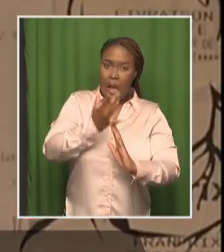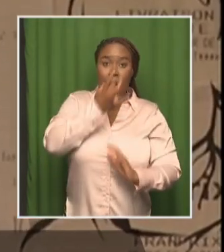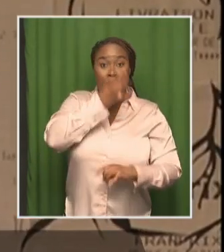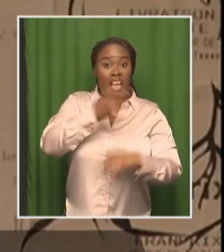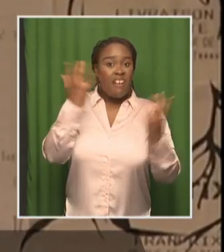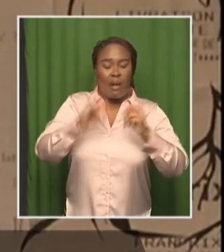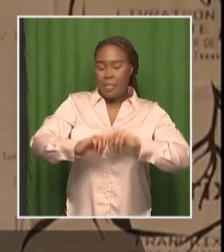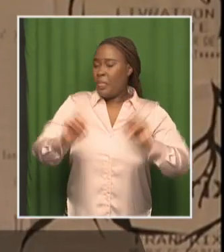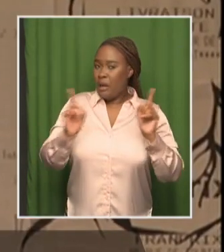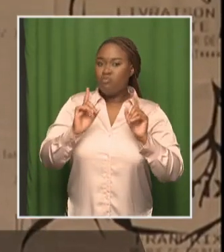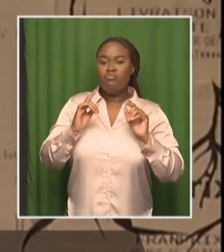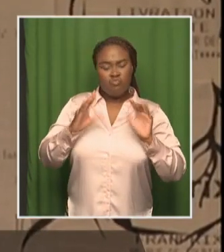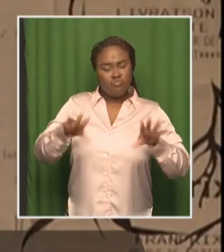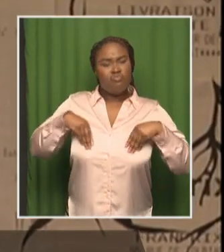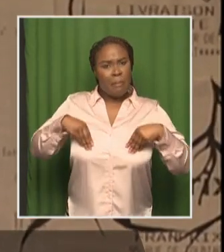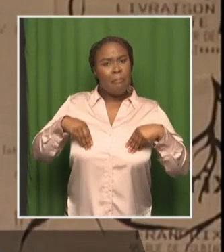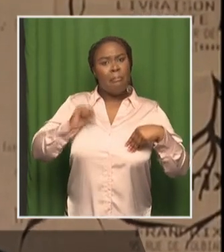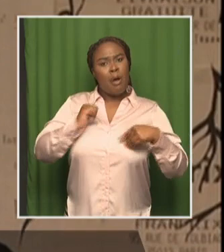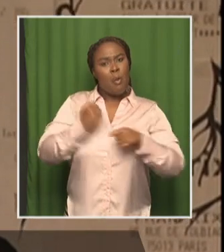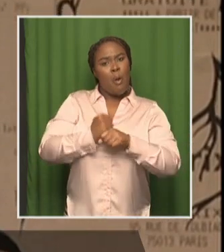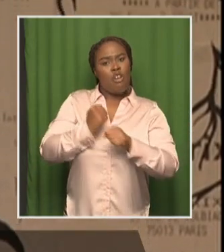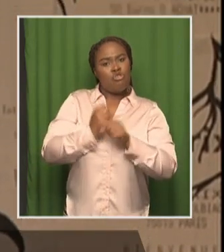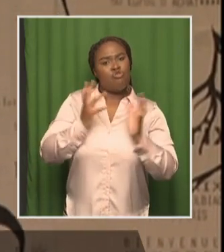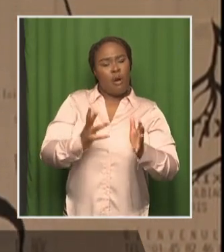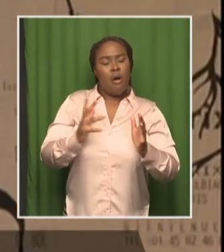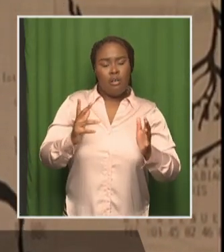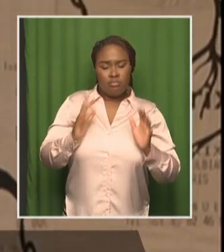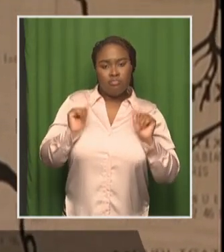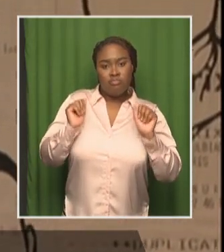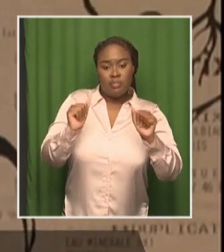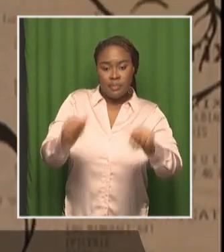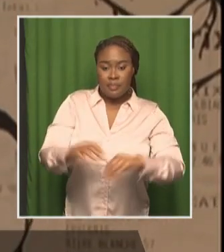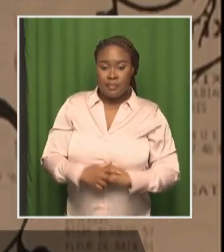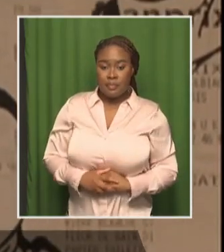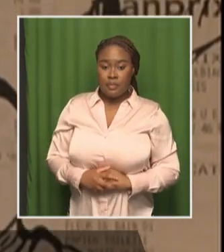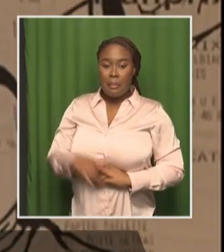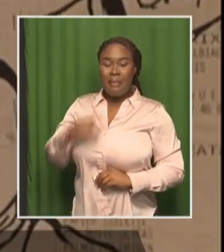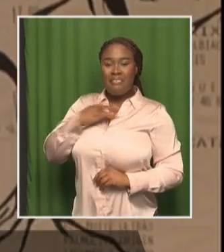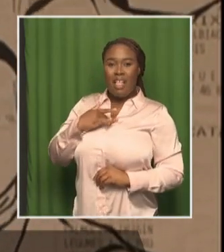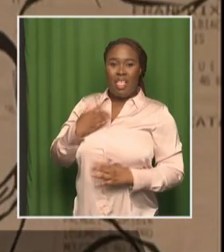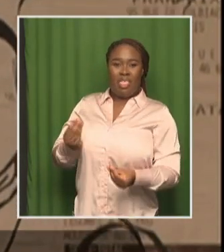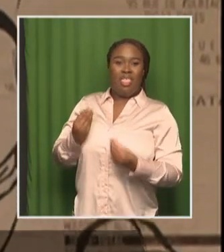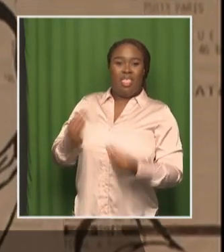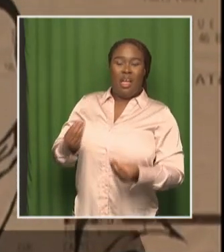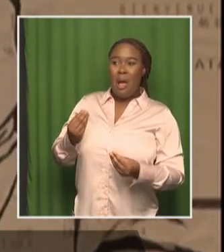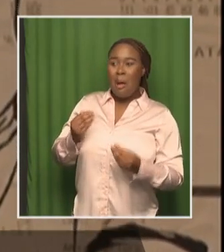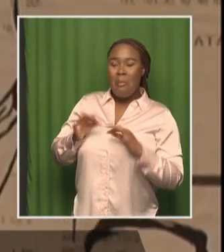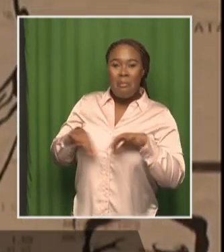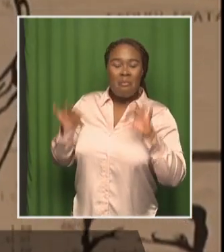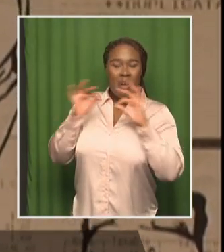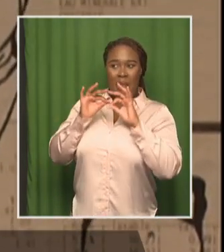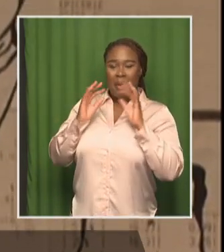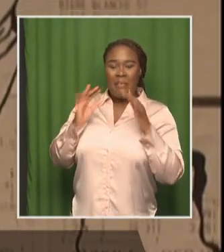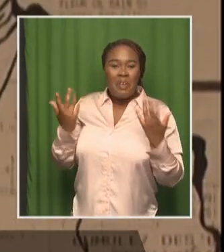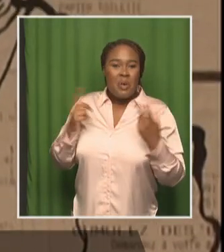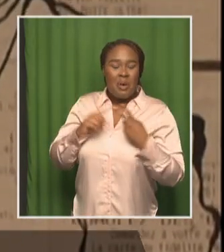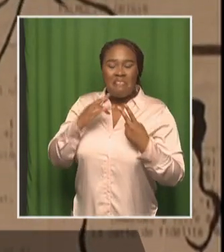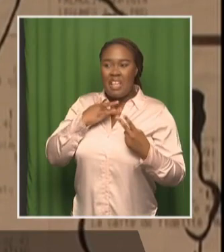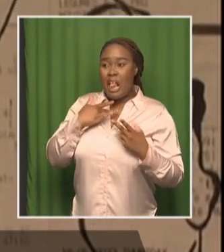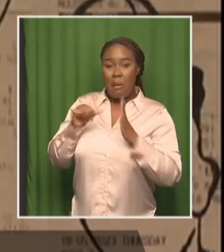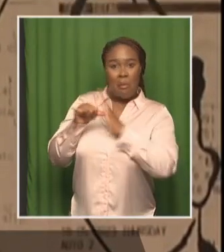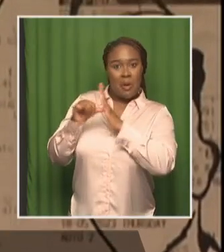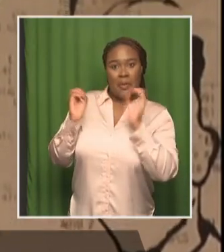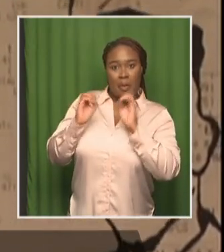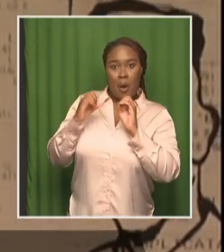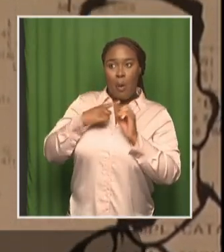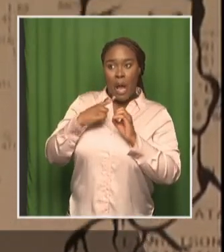the unique qualities of their work. I felt very small. I felt unwanted at that time because I had a